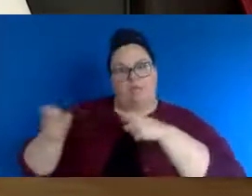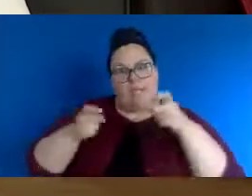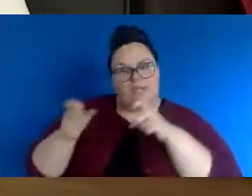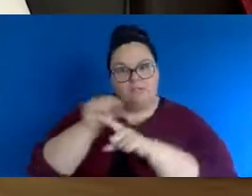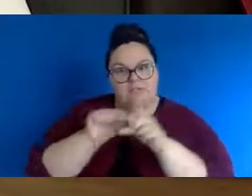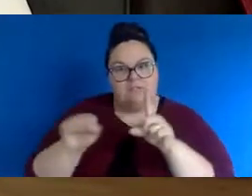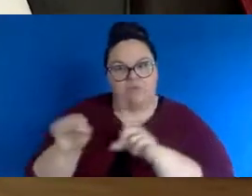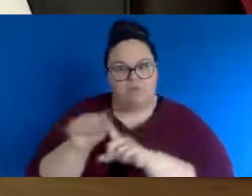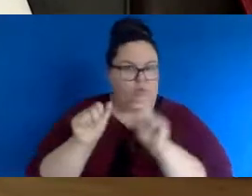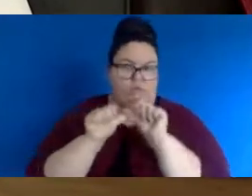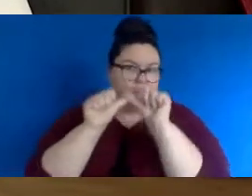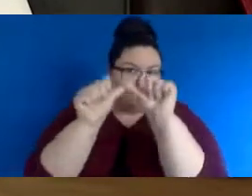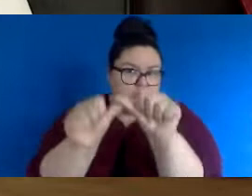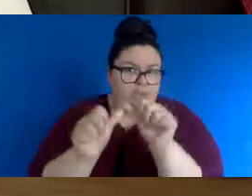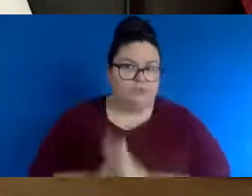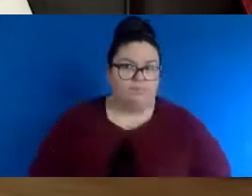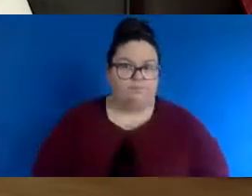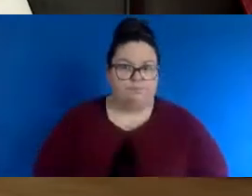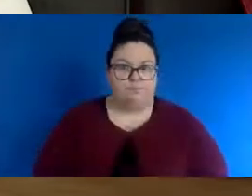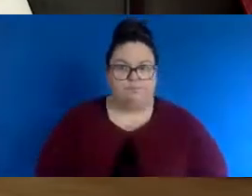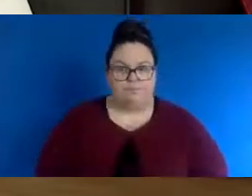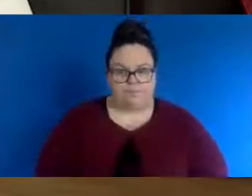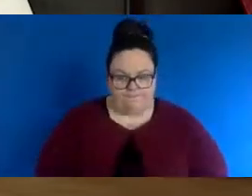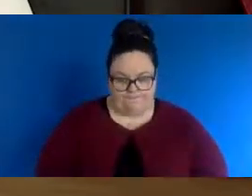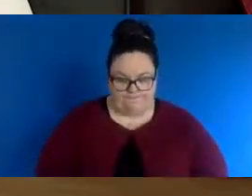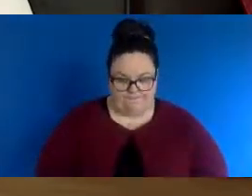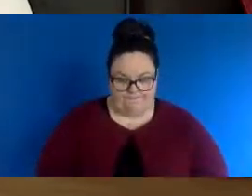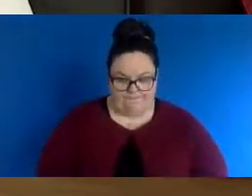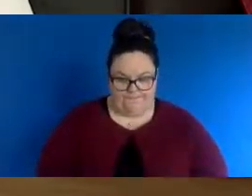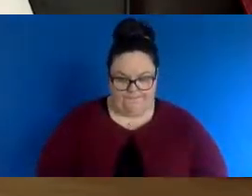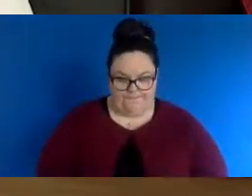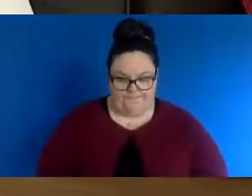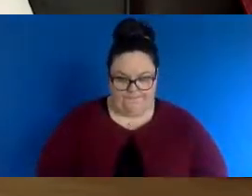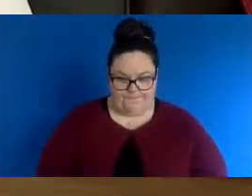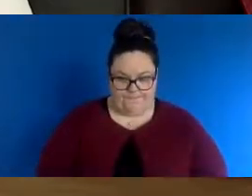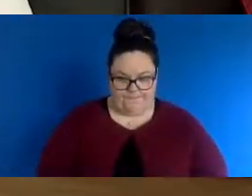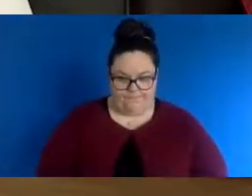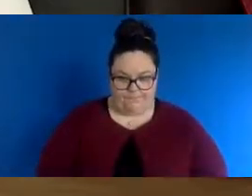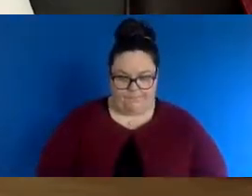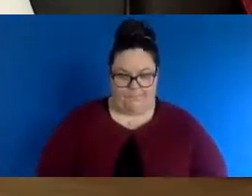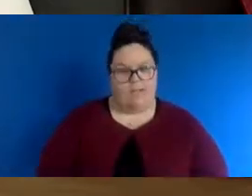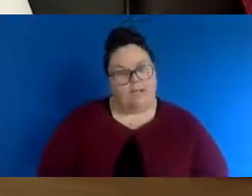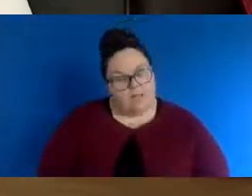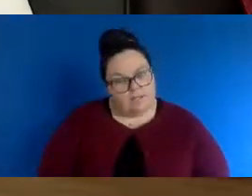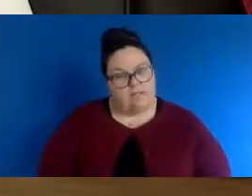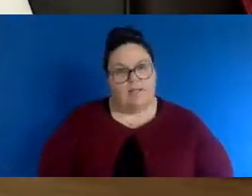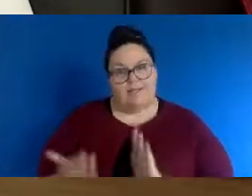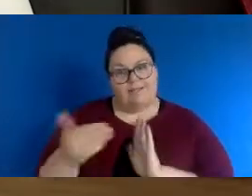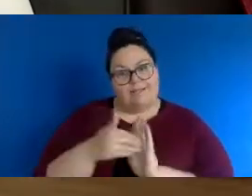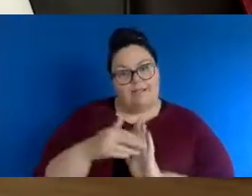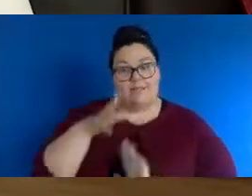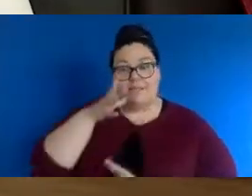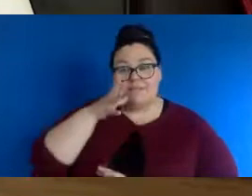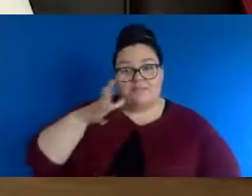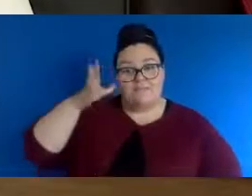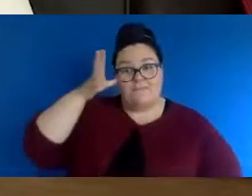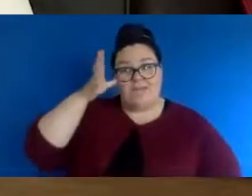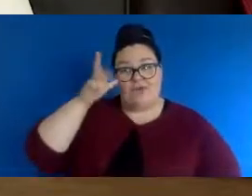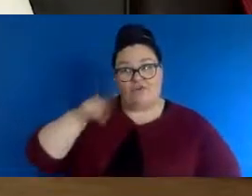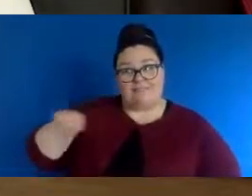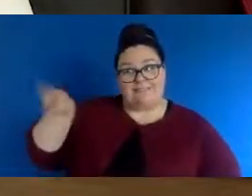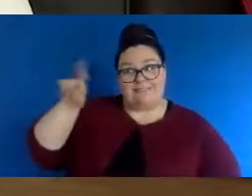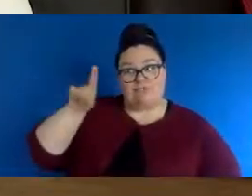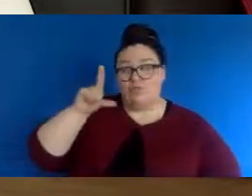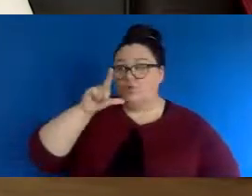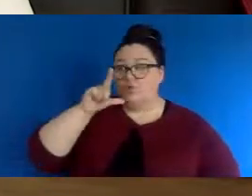that will continue. But it probably will be something that, again, the parents of the students who can't get